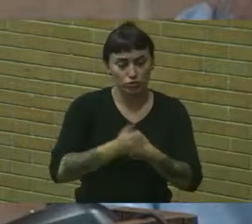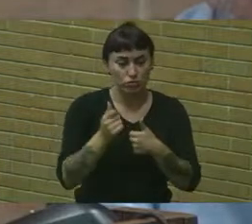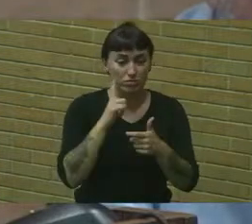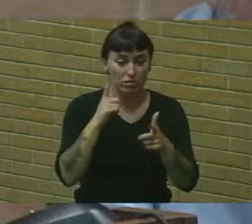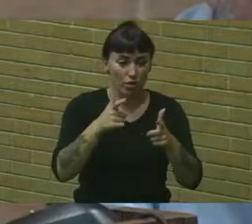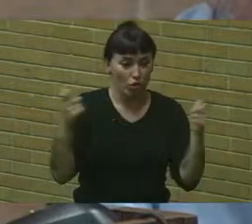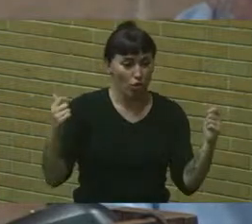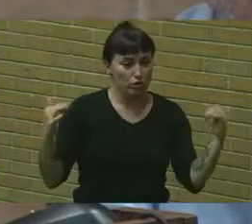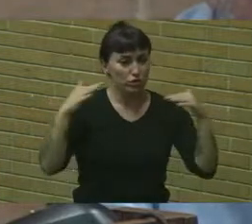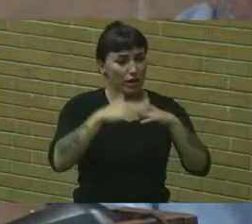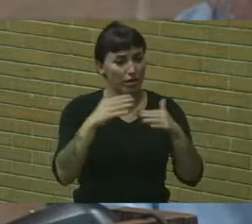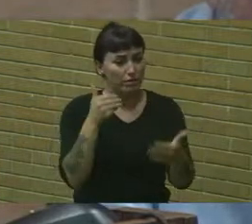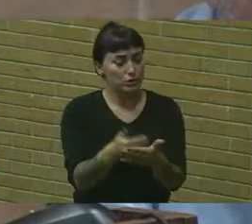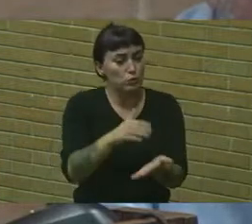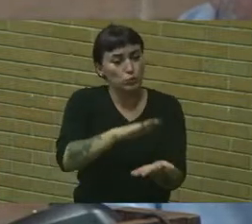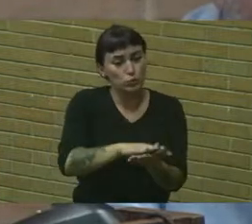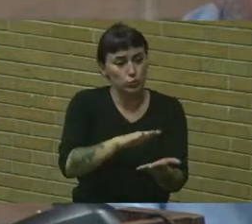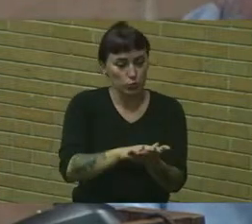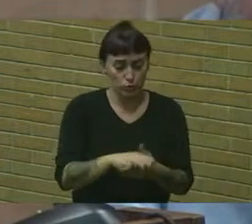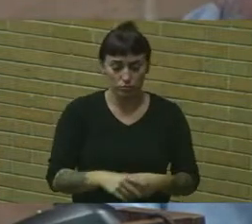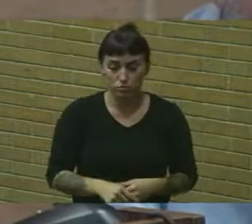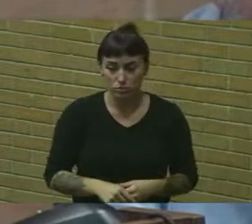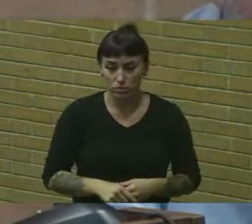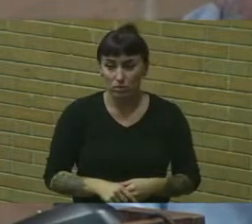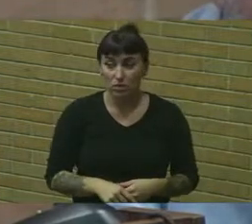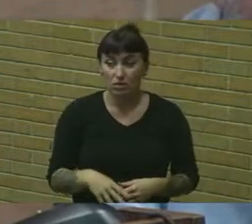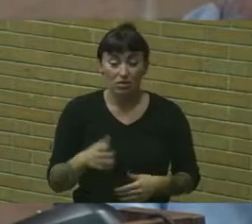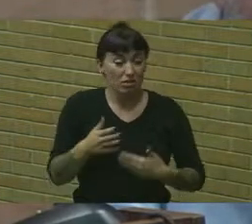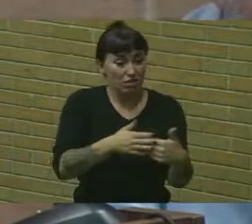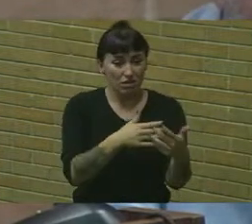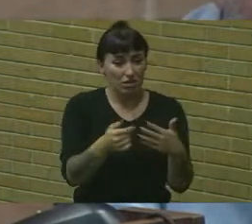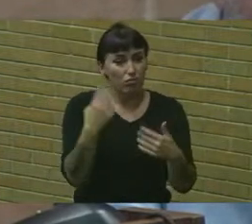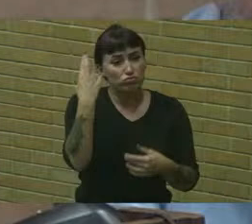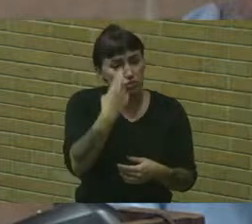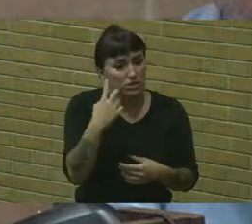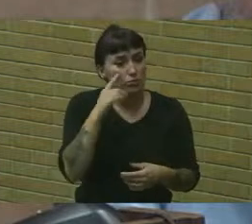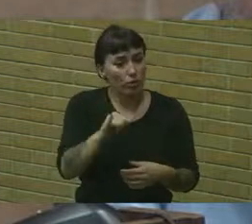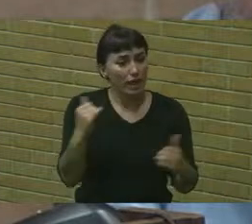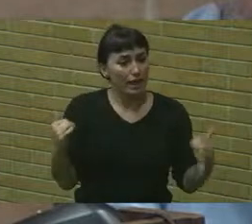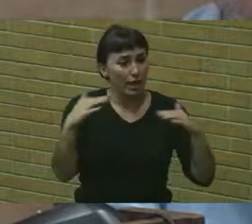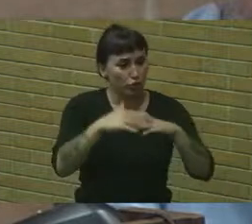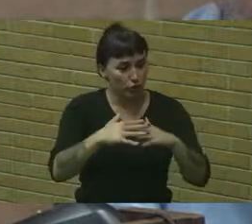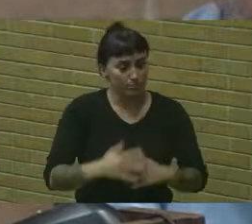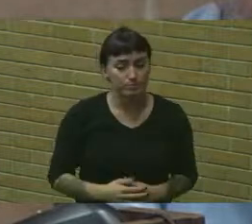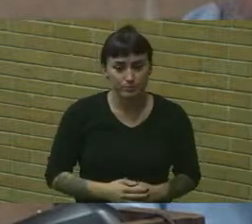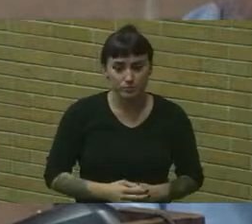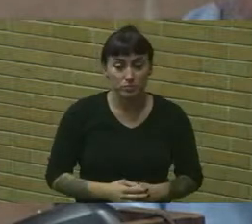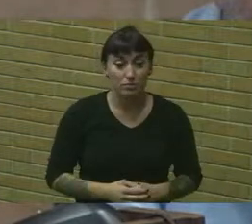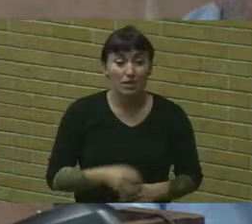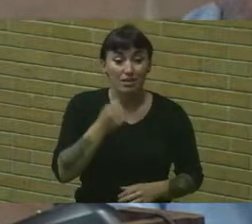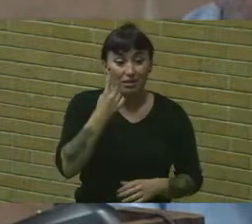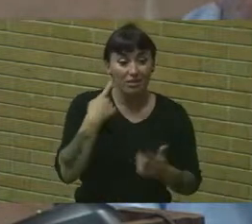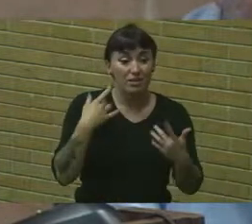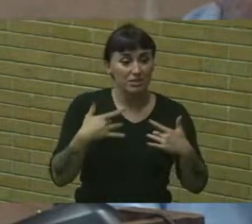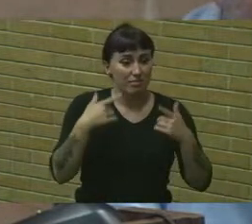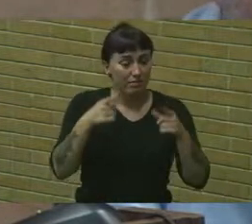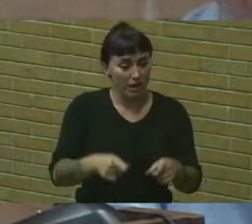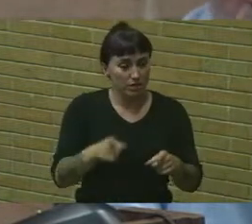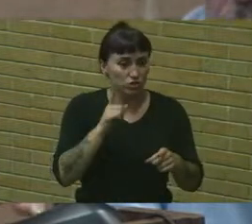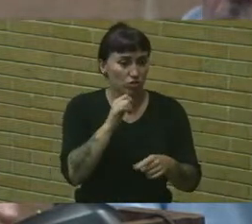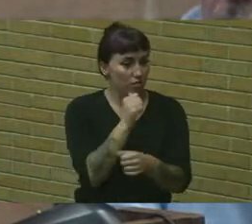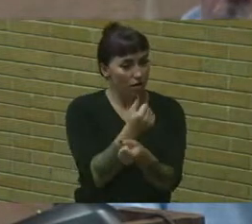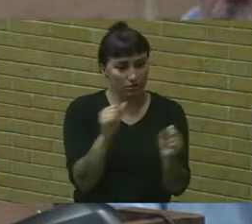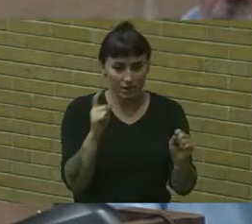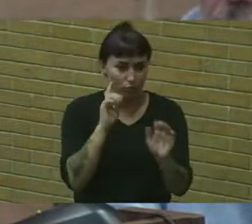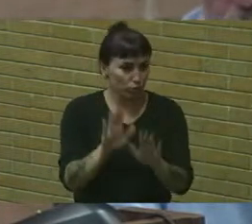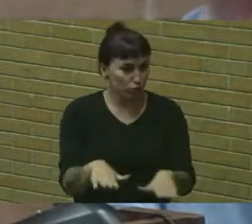large gatherings near our schools can pose, regardless of the reason for the gathering. These events are inherently unsafe